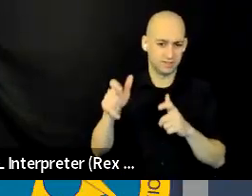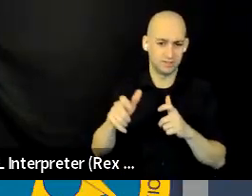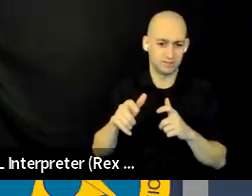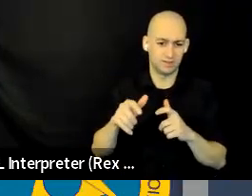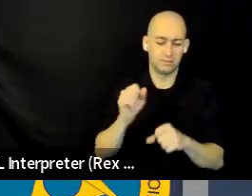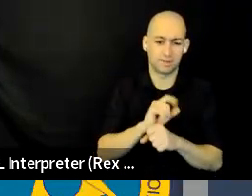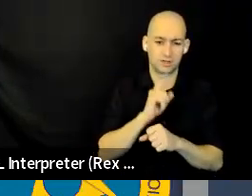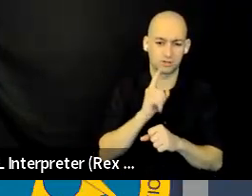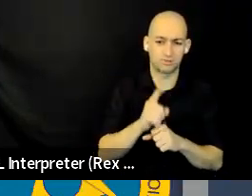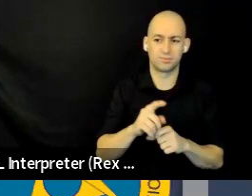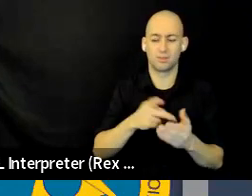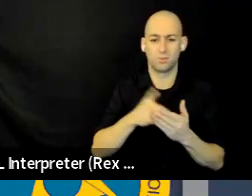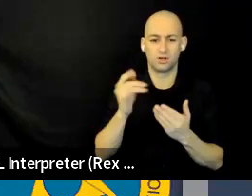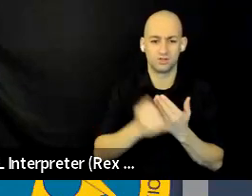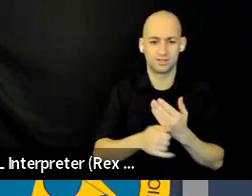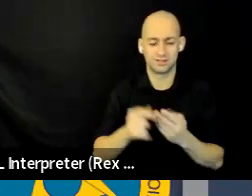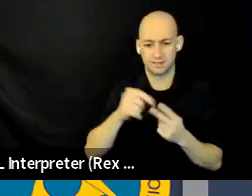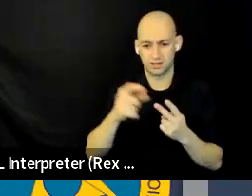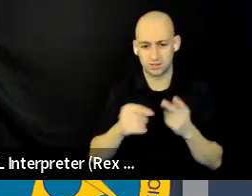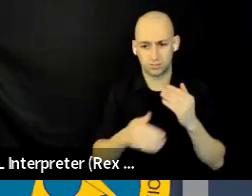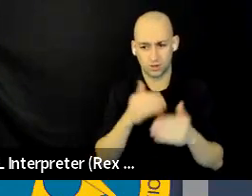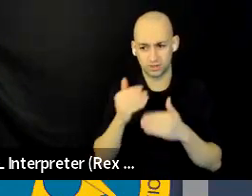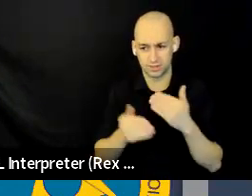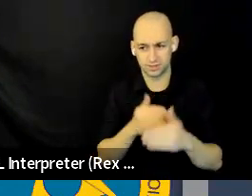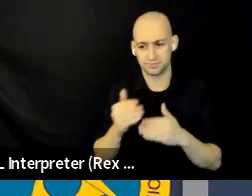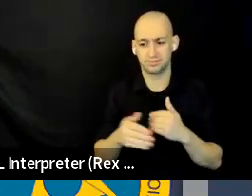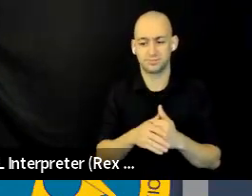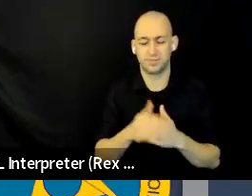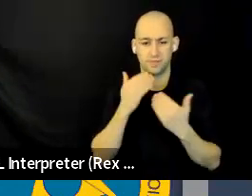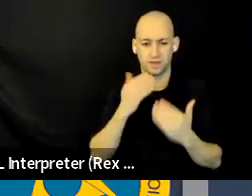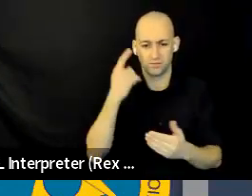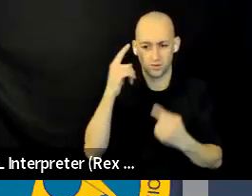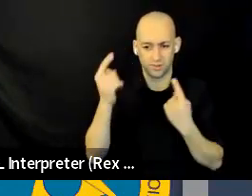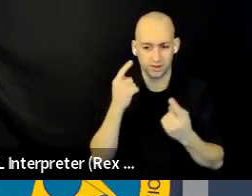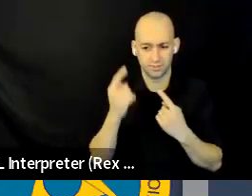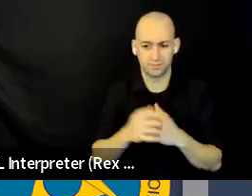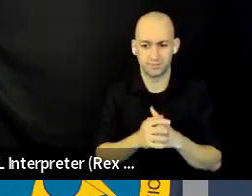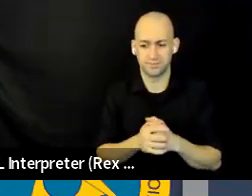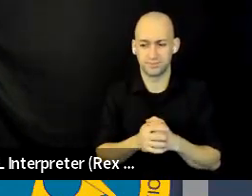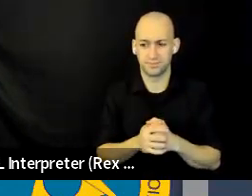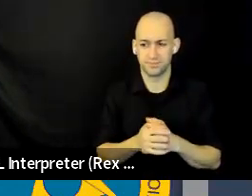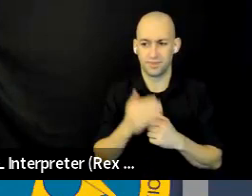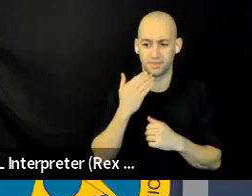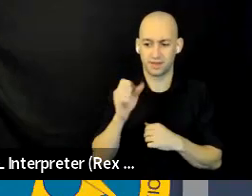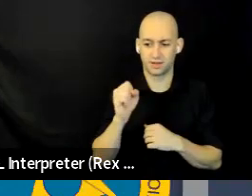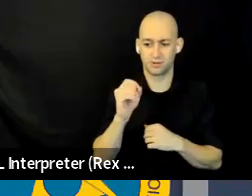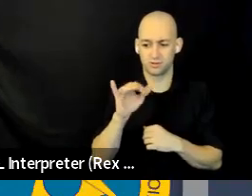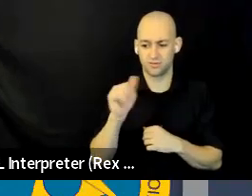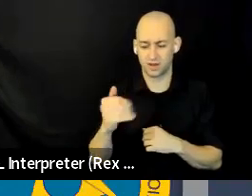selection process for SB1 Cycle 4 projects. Thank you for your consideration. Thank you, Sophia. Do we have any